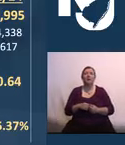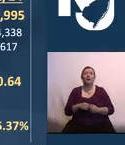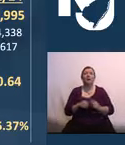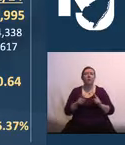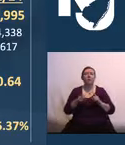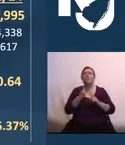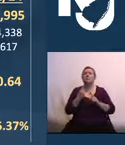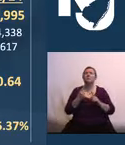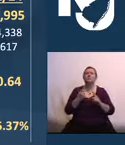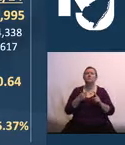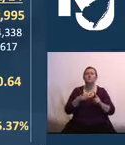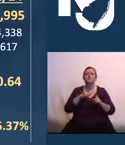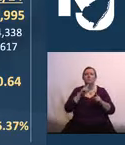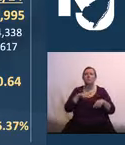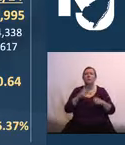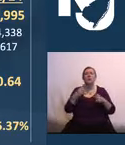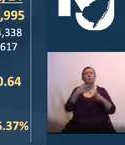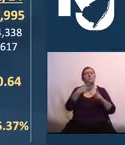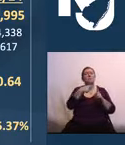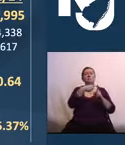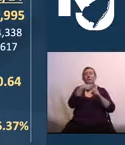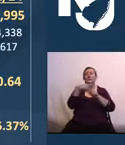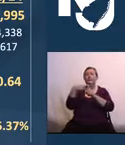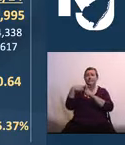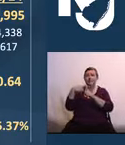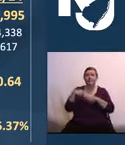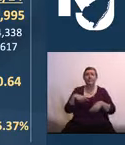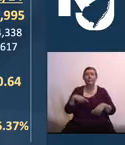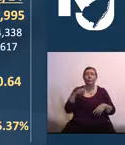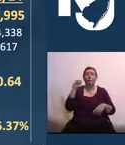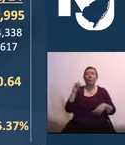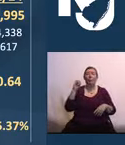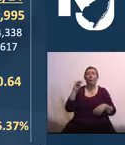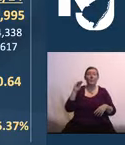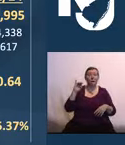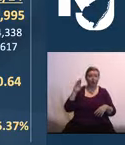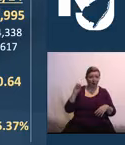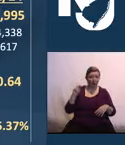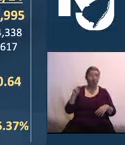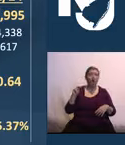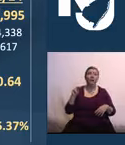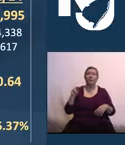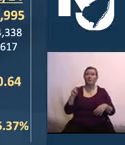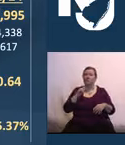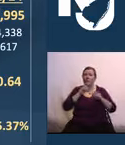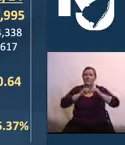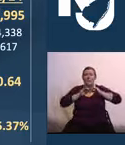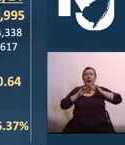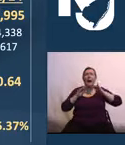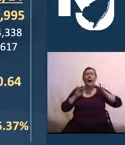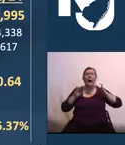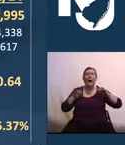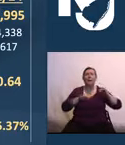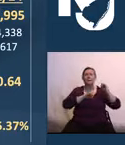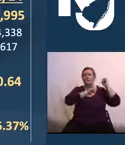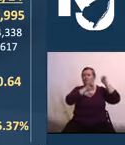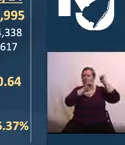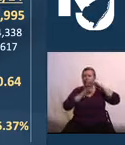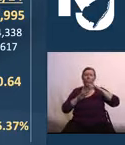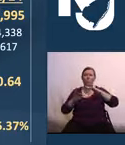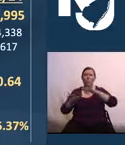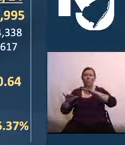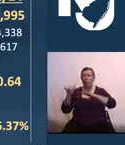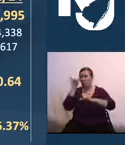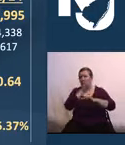reported case data, which shows that the Omicron tsunami, which had washed across the state, is continuing at this point to